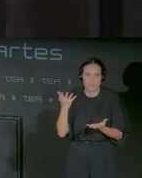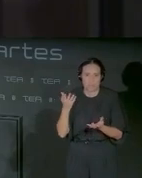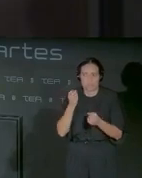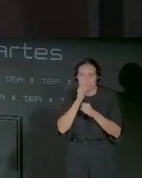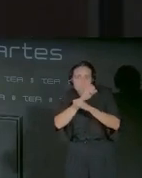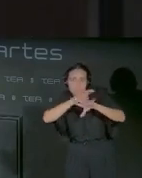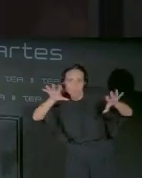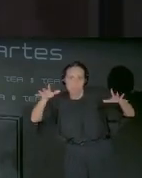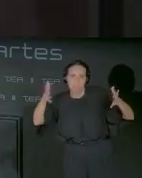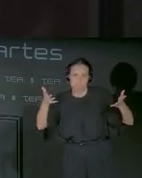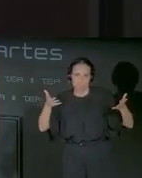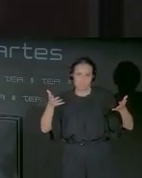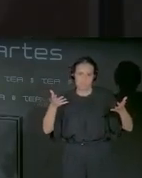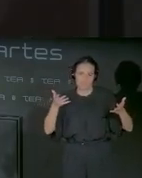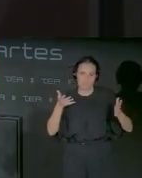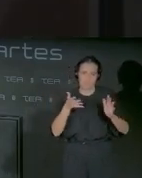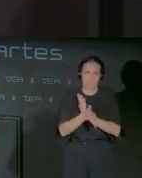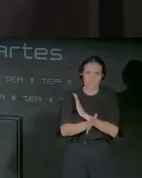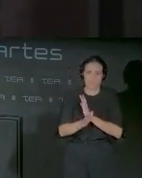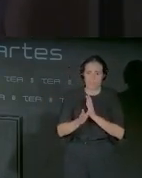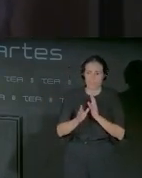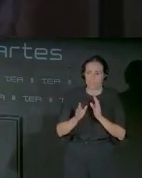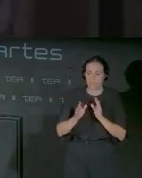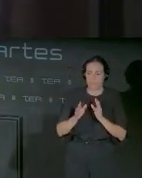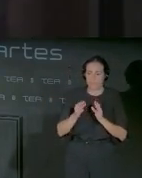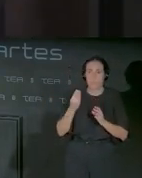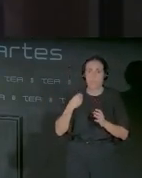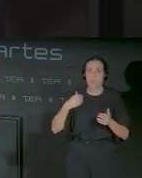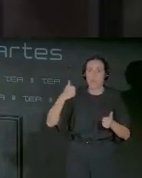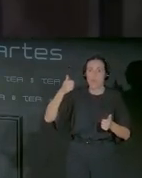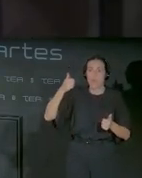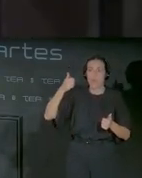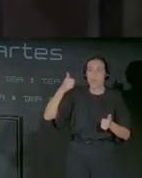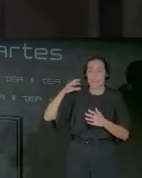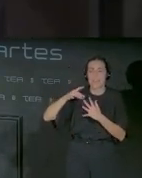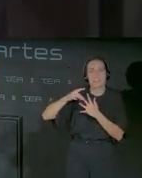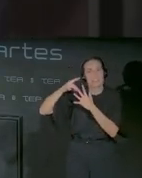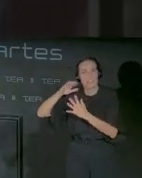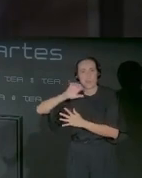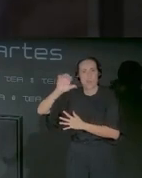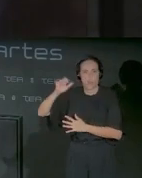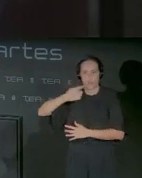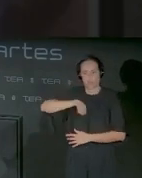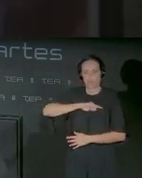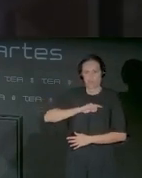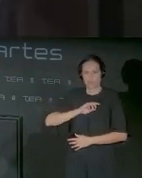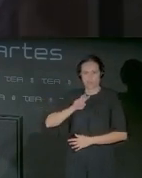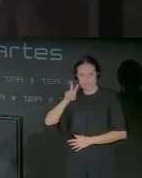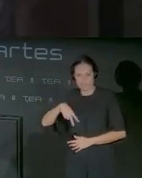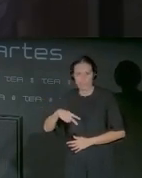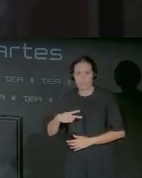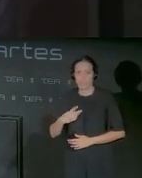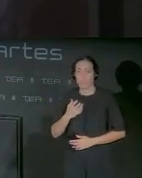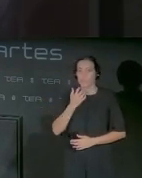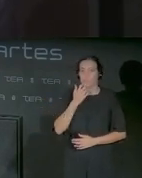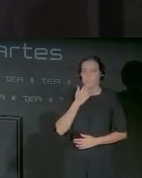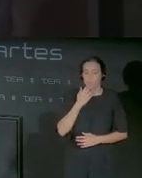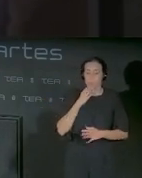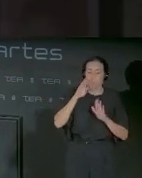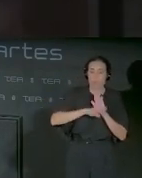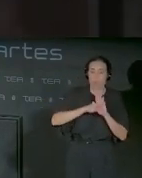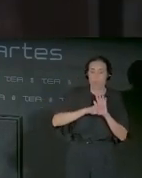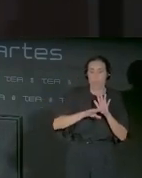but now I'm going back to the comparison with movies, sorry about that. But you have the Euro Image program that is for co-production of movies in